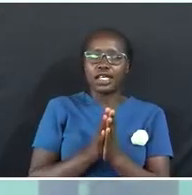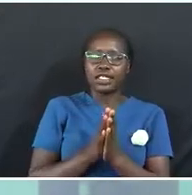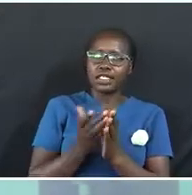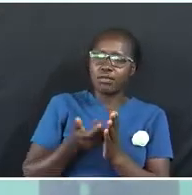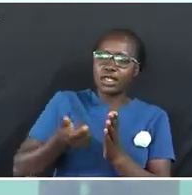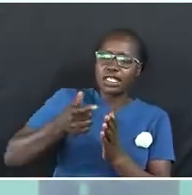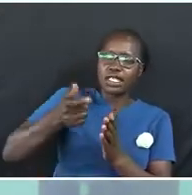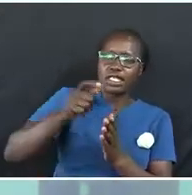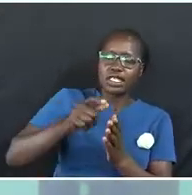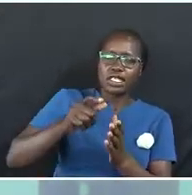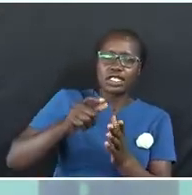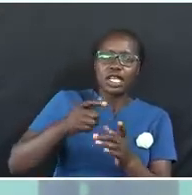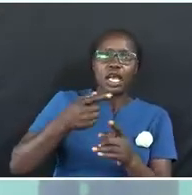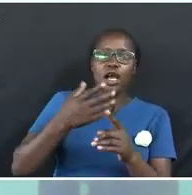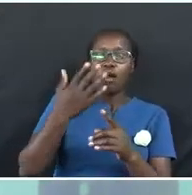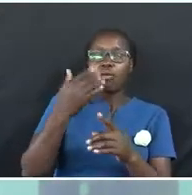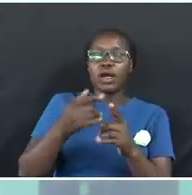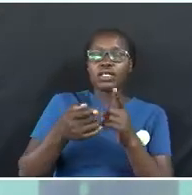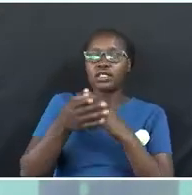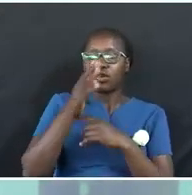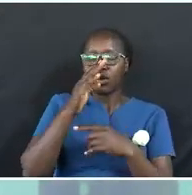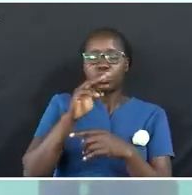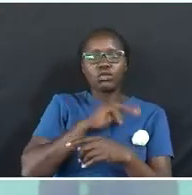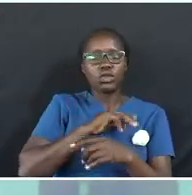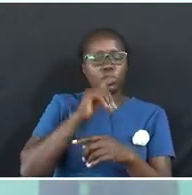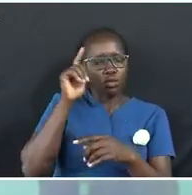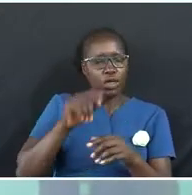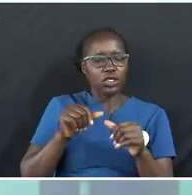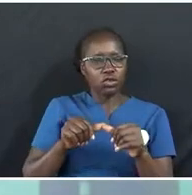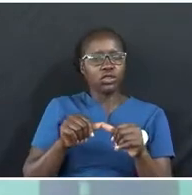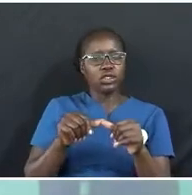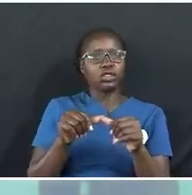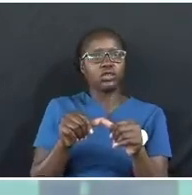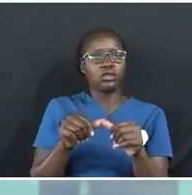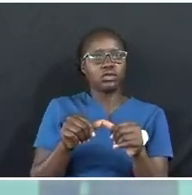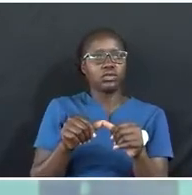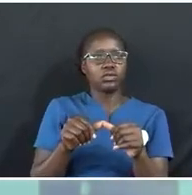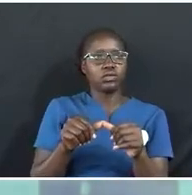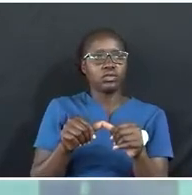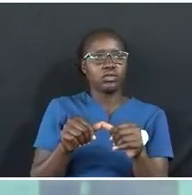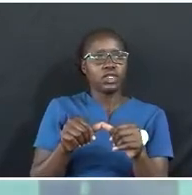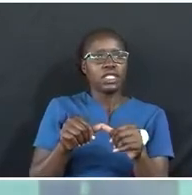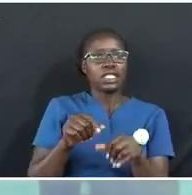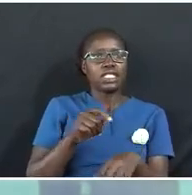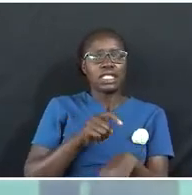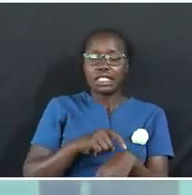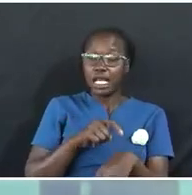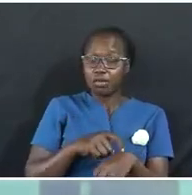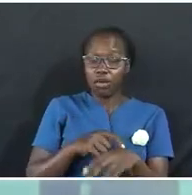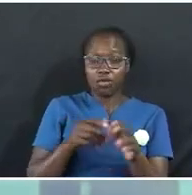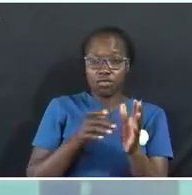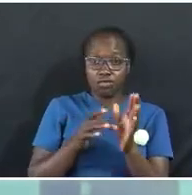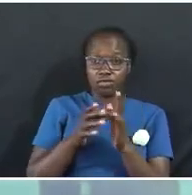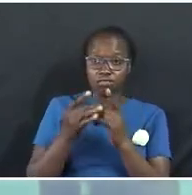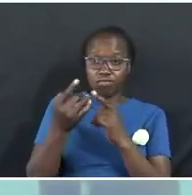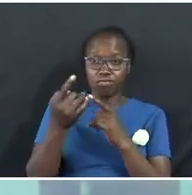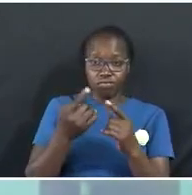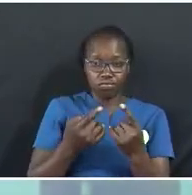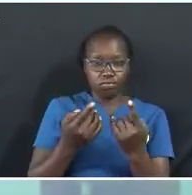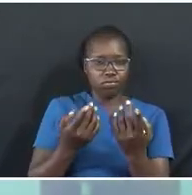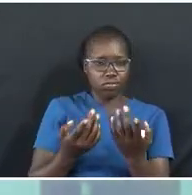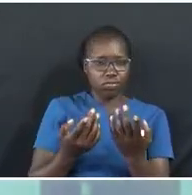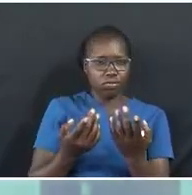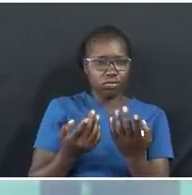between. But God said the mission must be continued. Time of Jesus came. He even called